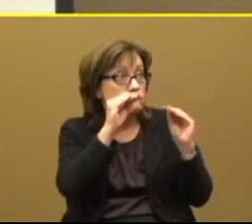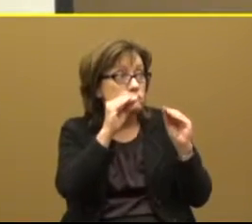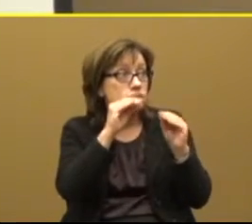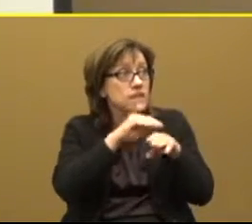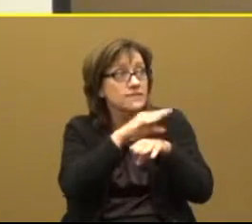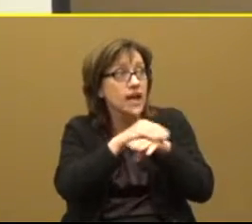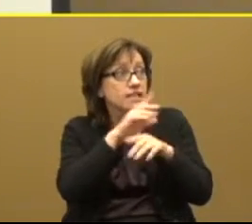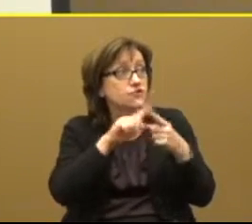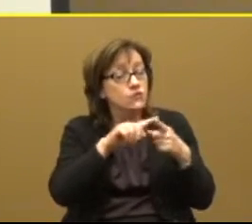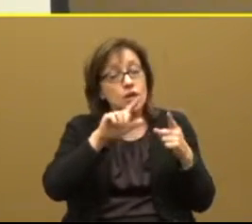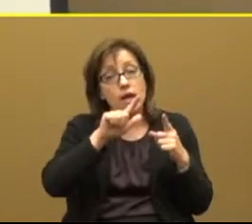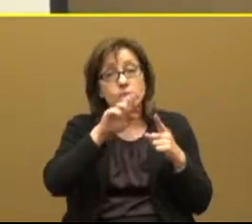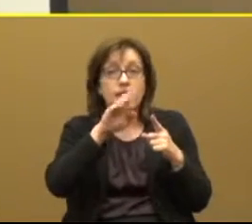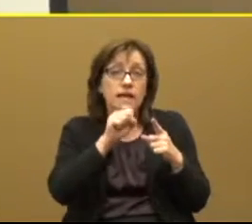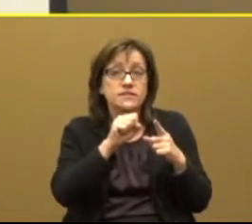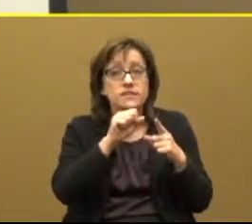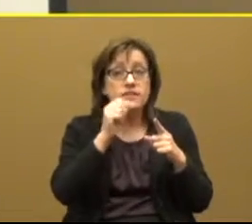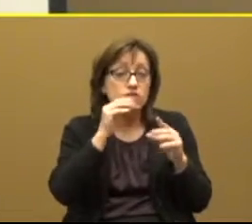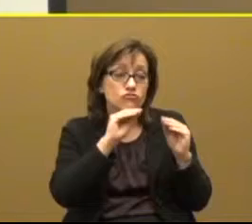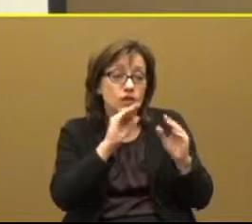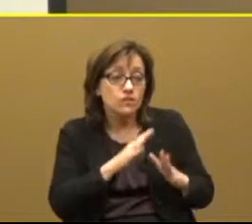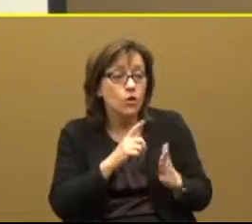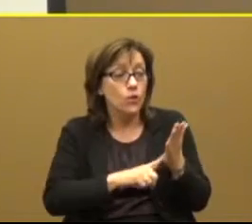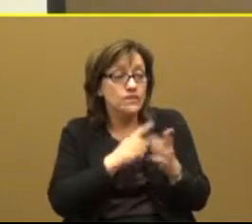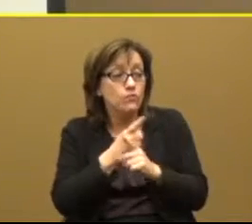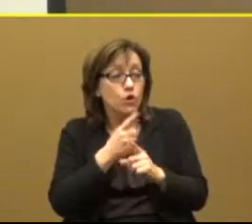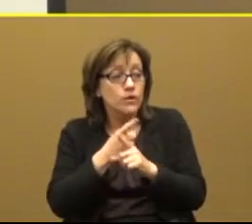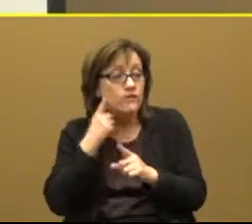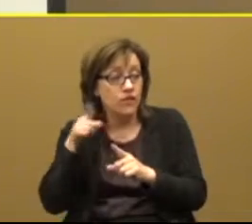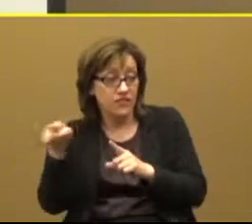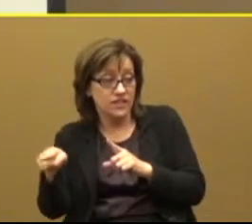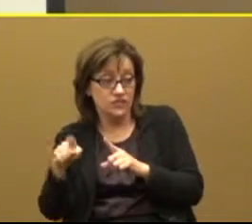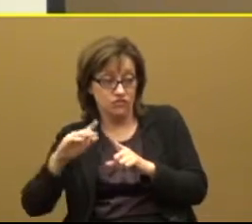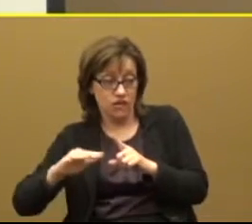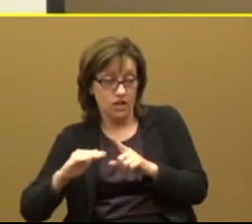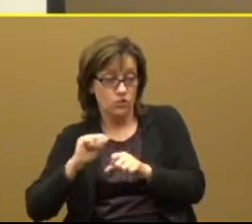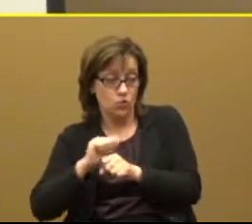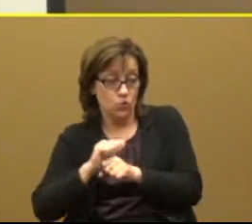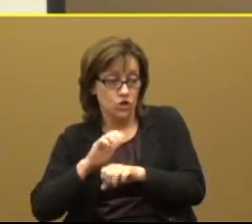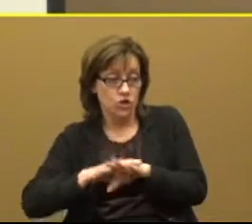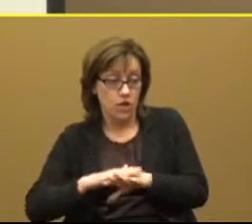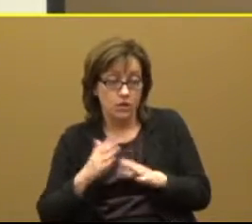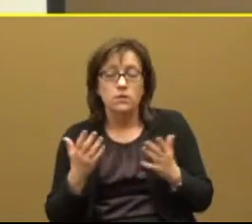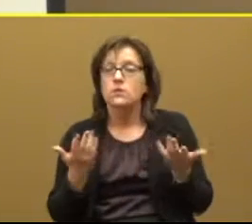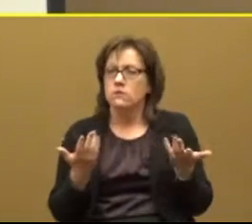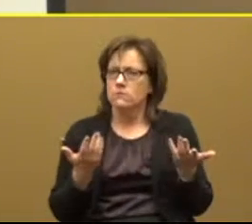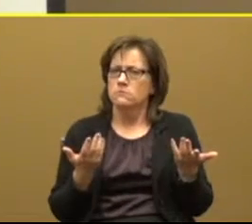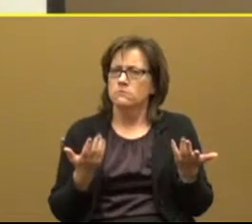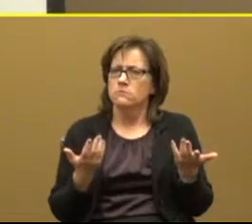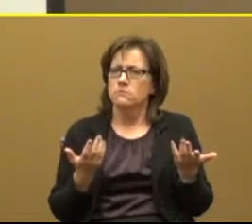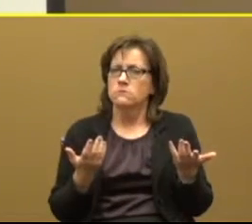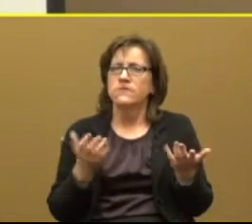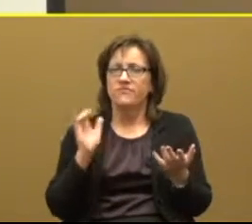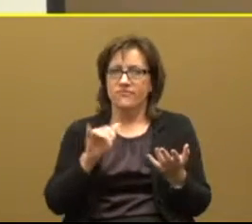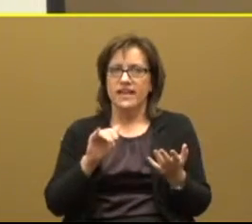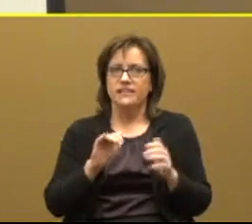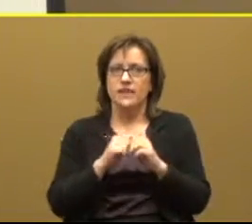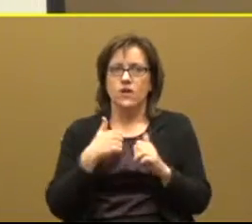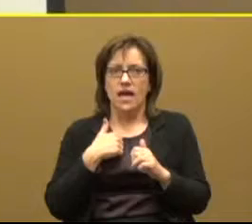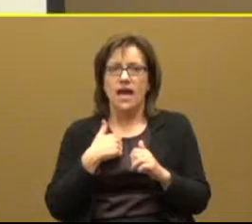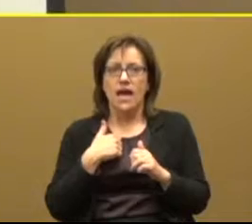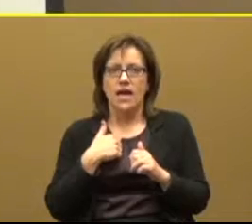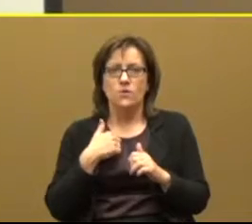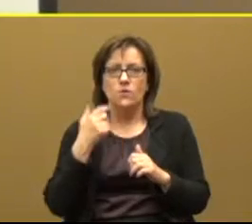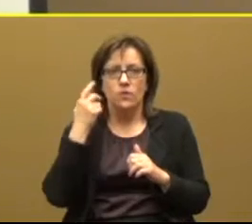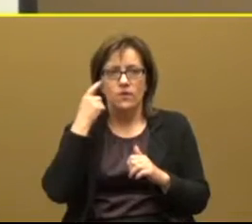what are appropriate independent tasks for this child to work on? Those kinds of questions would be how I would view an